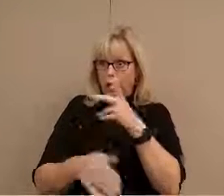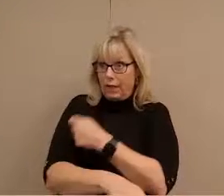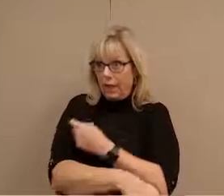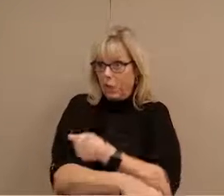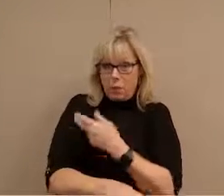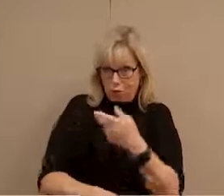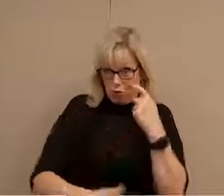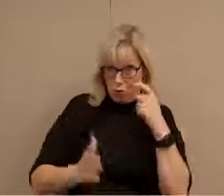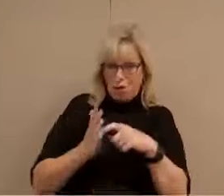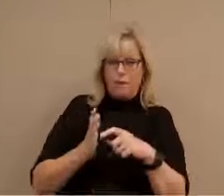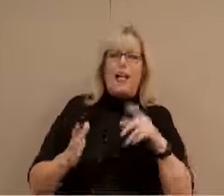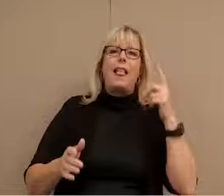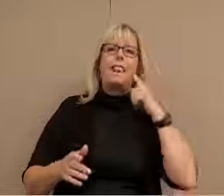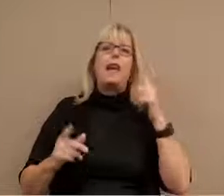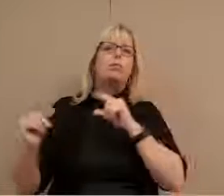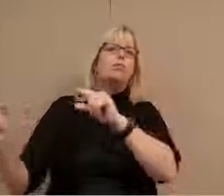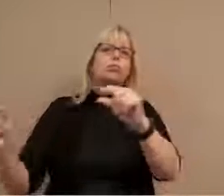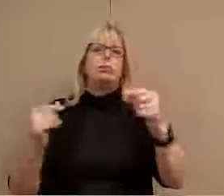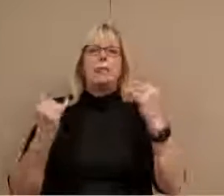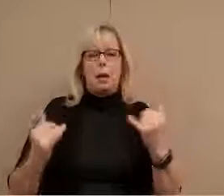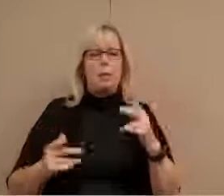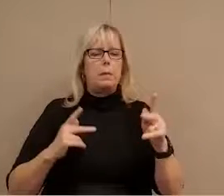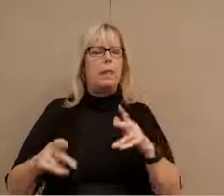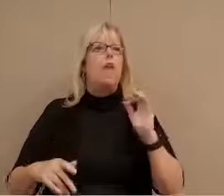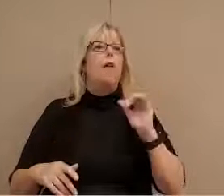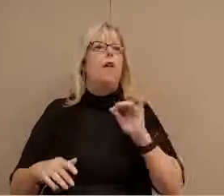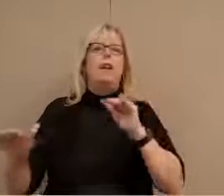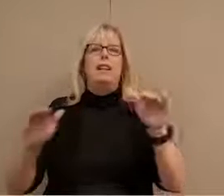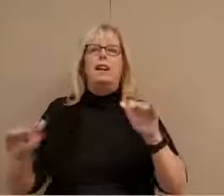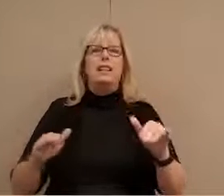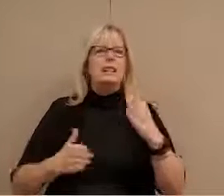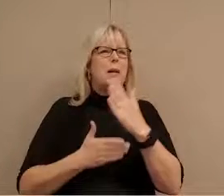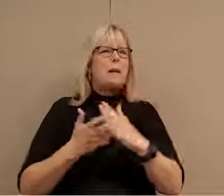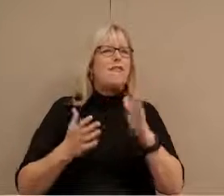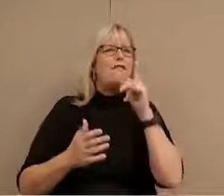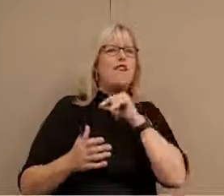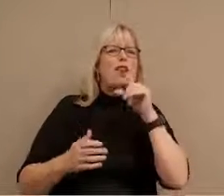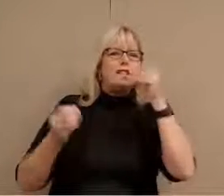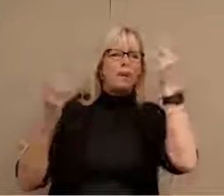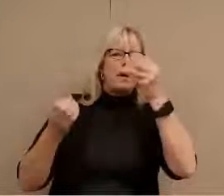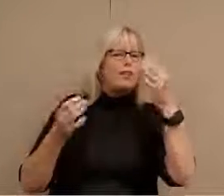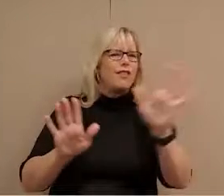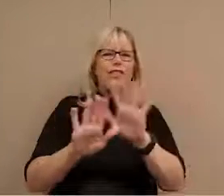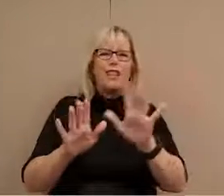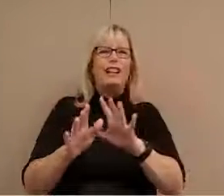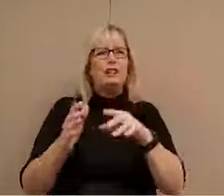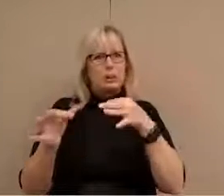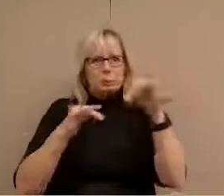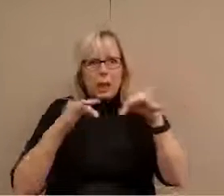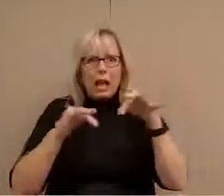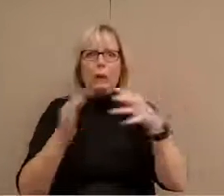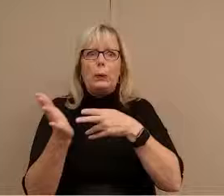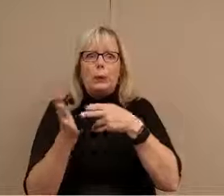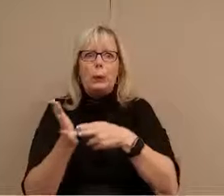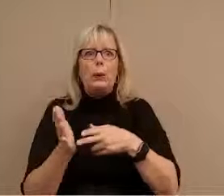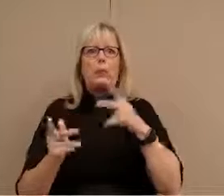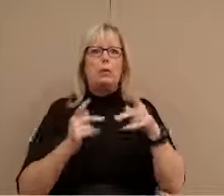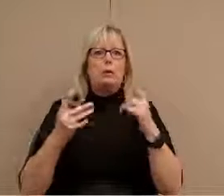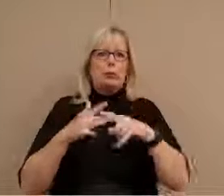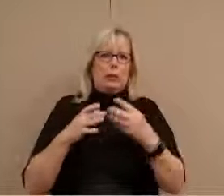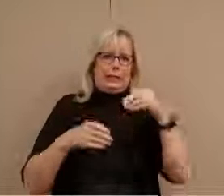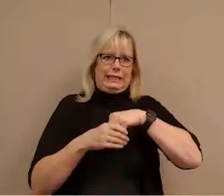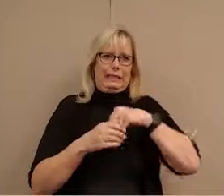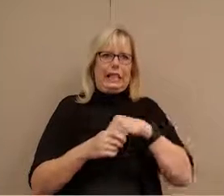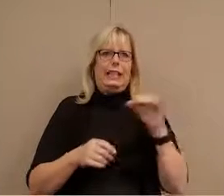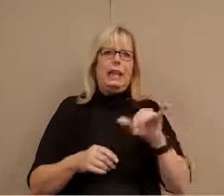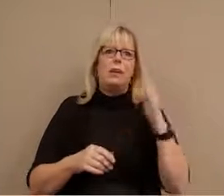vaccines? Are you seeing that? I think the word is definitely out. We're trying to combat some misinformation that's out there. Again, people are coming back indoors. We know that the incidence